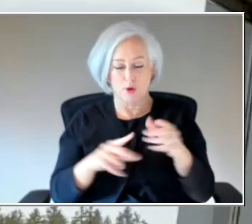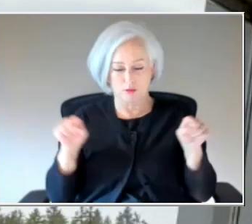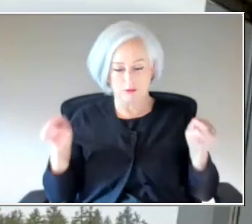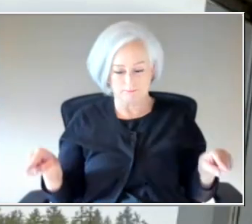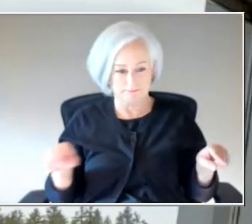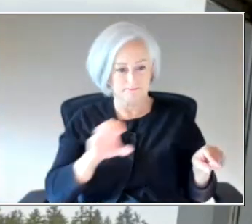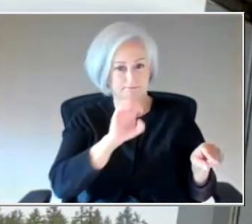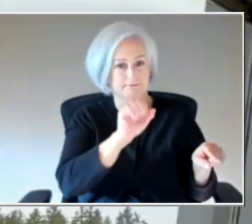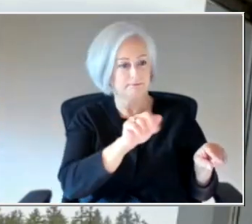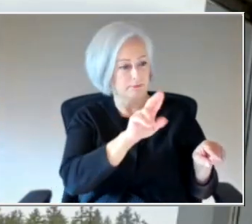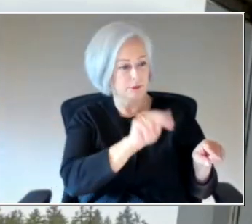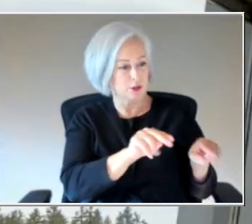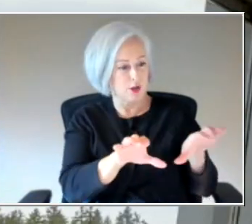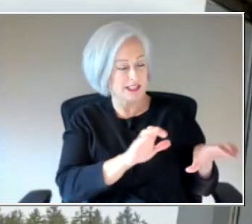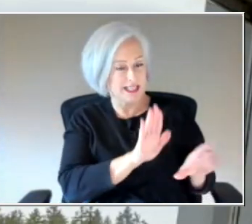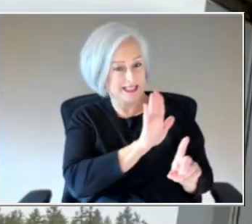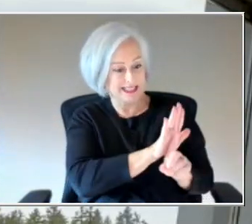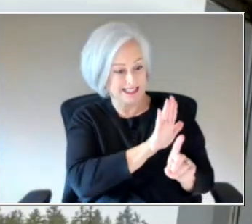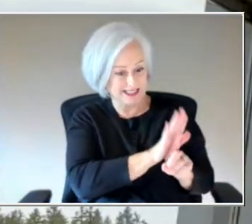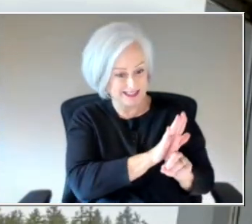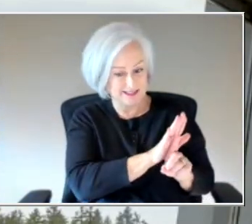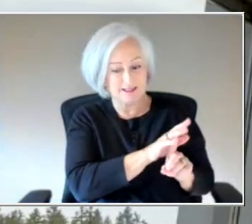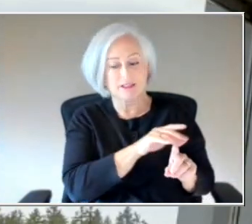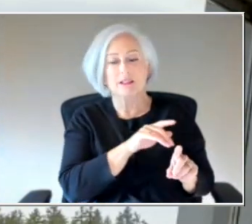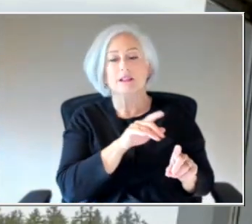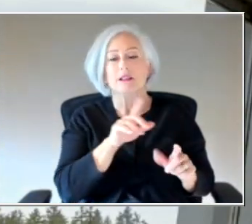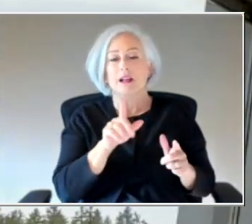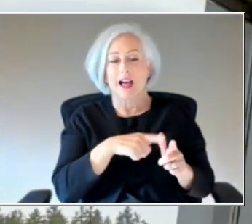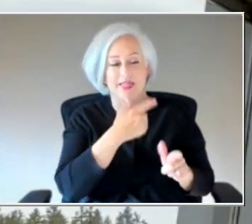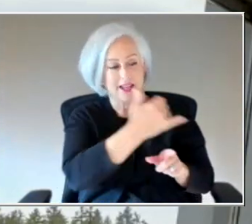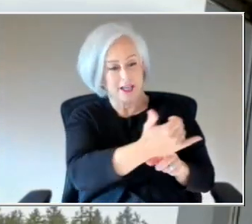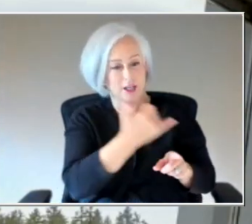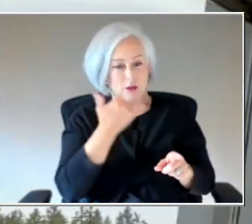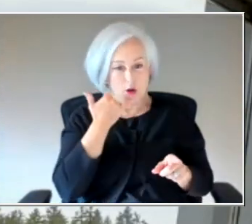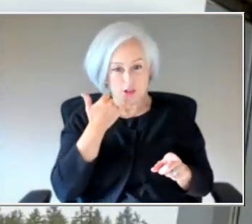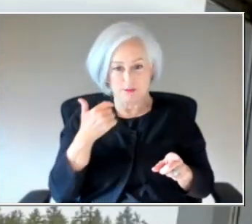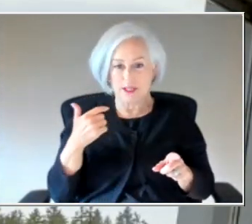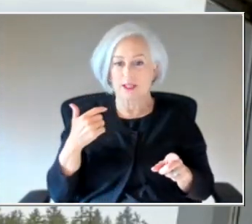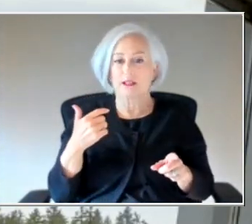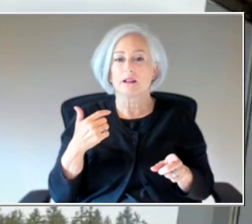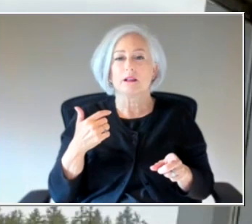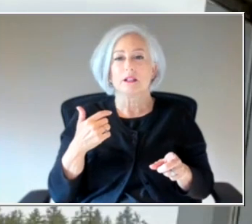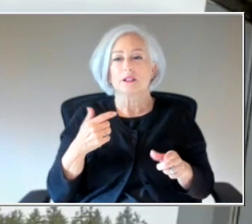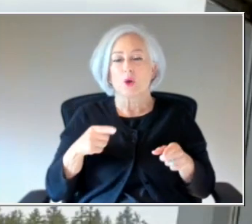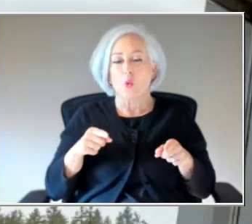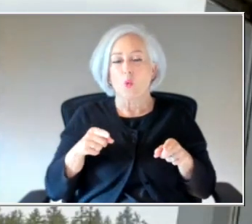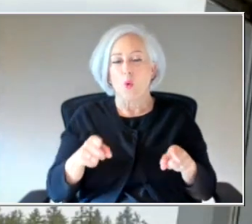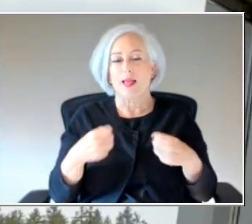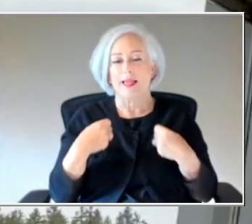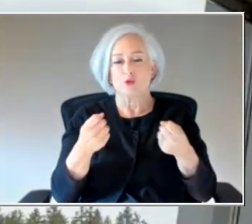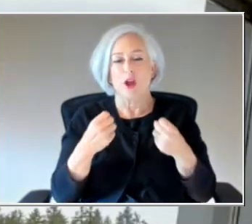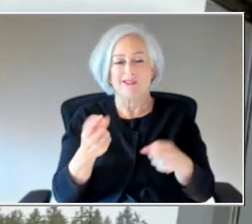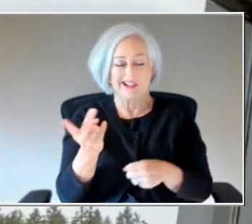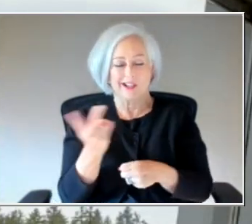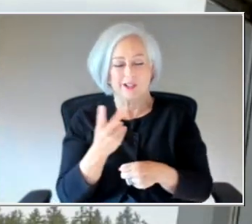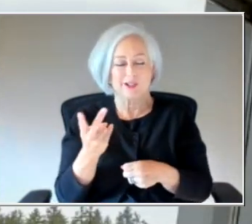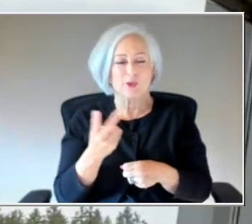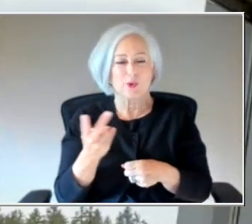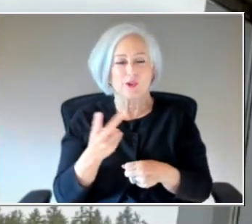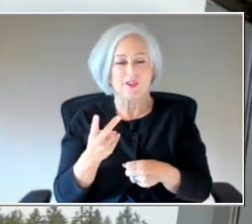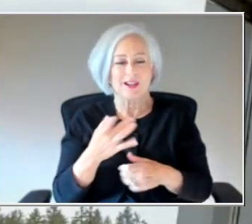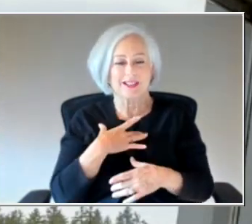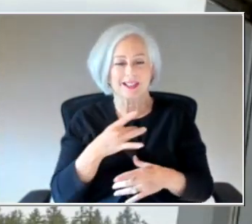side and we do ours on our side. He calls me on my drive-in the morning. We talk, we catch up. He's a Steelers fan,